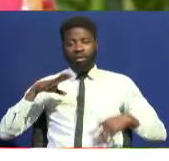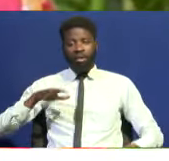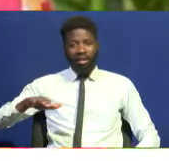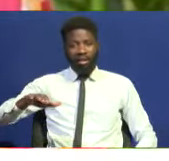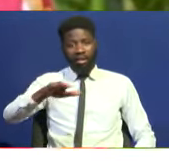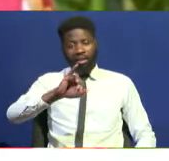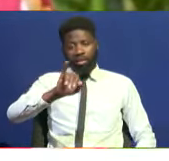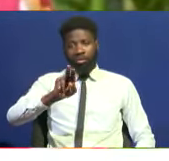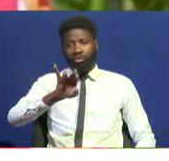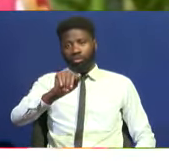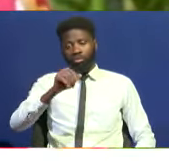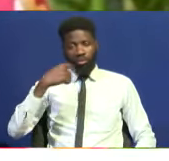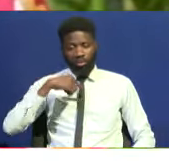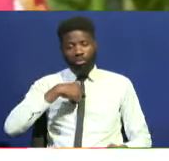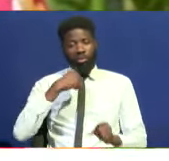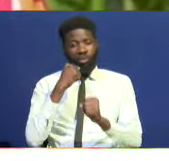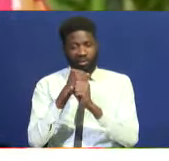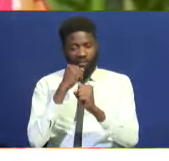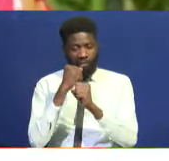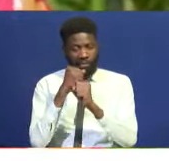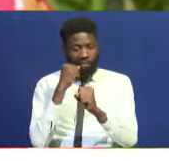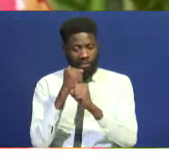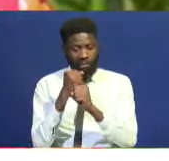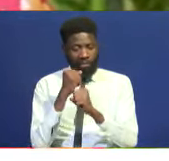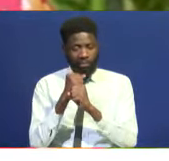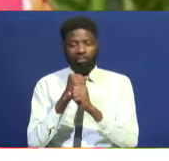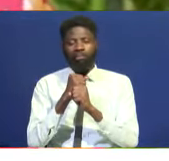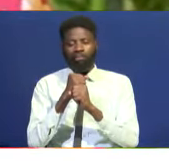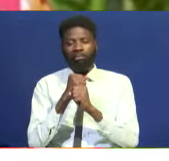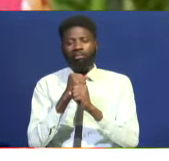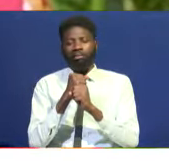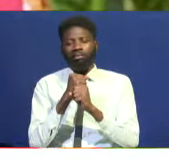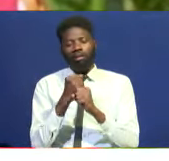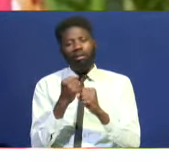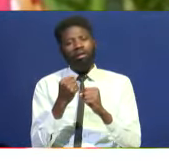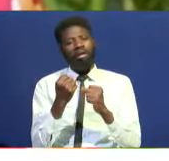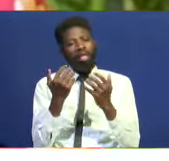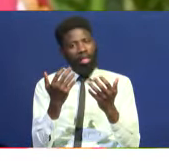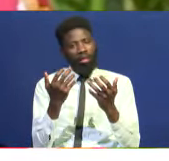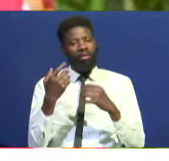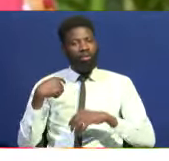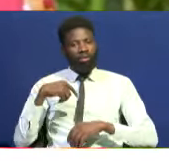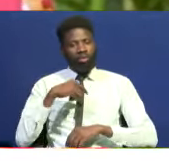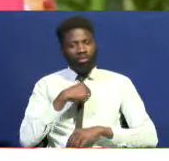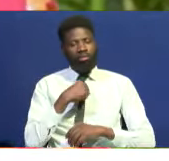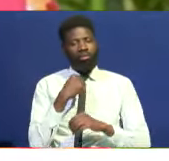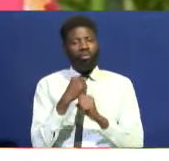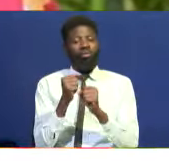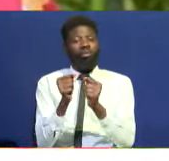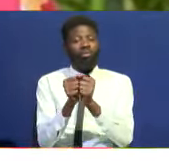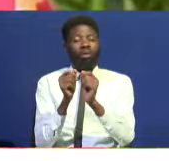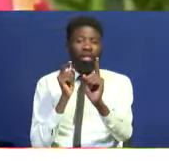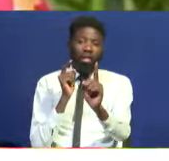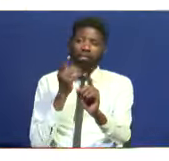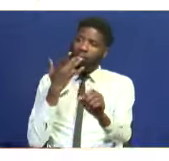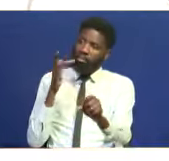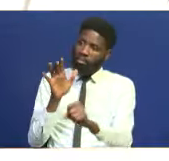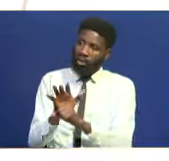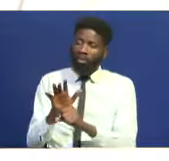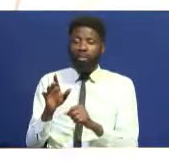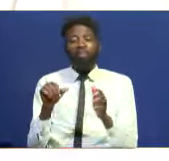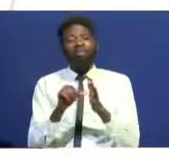the clock. We are with them, and to give them my assurance that this menace will not